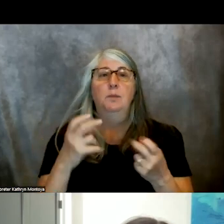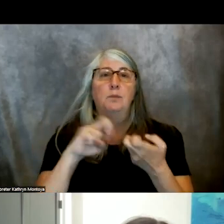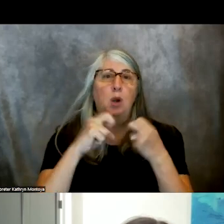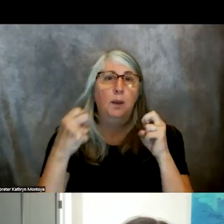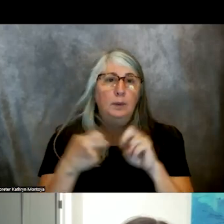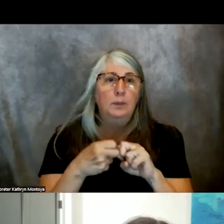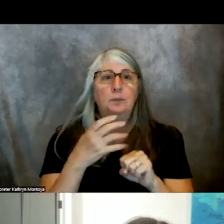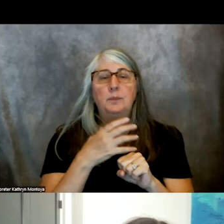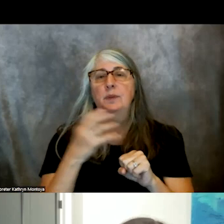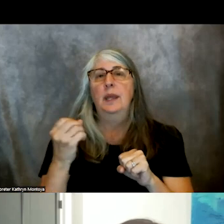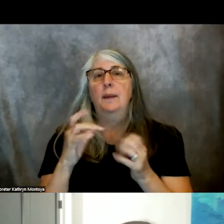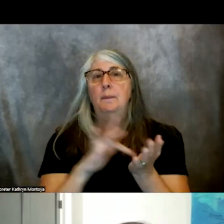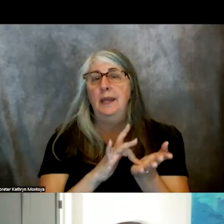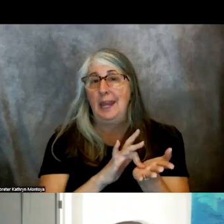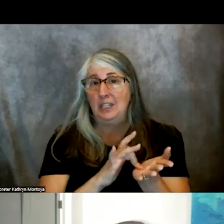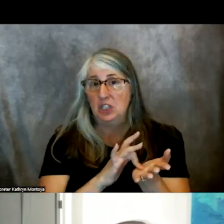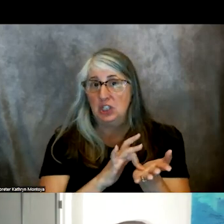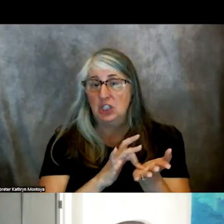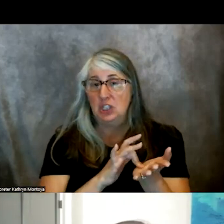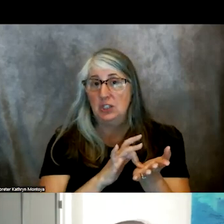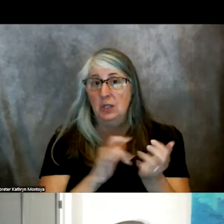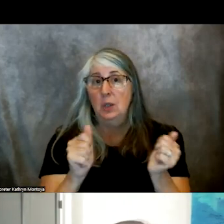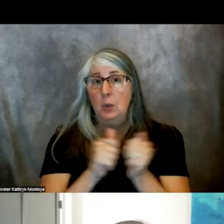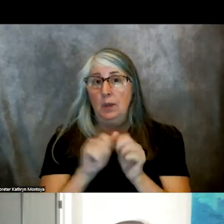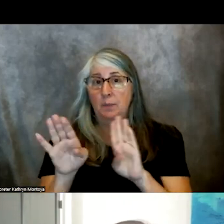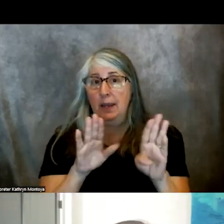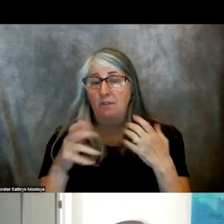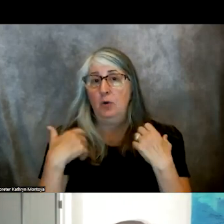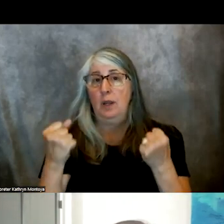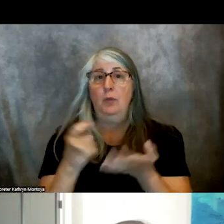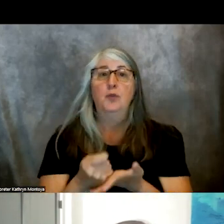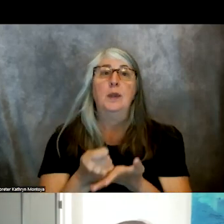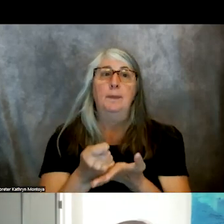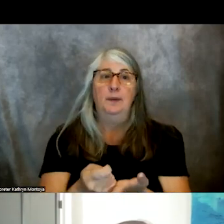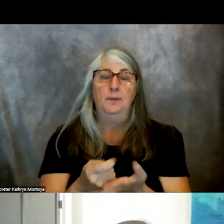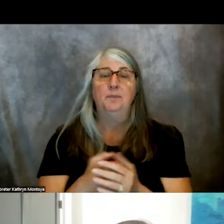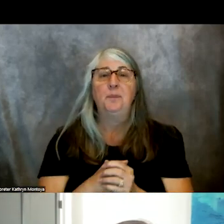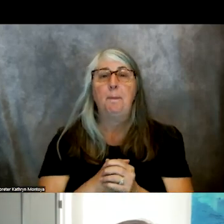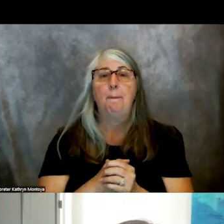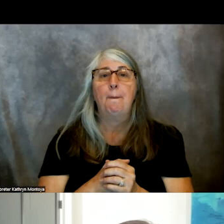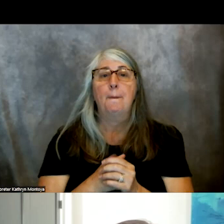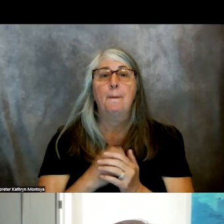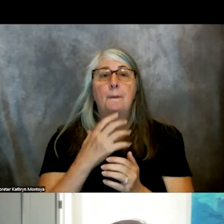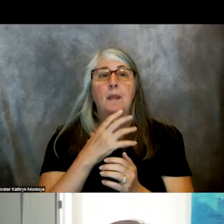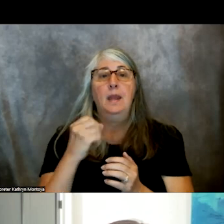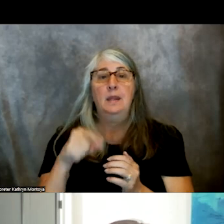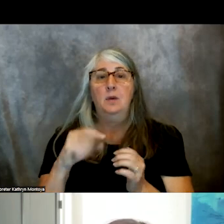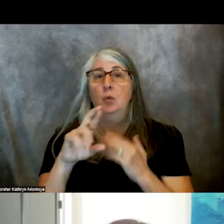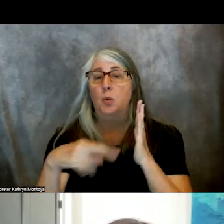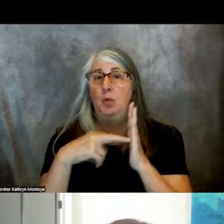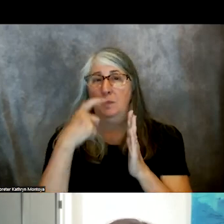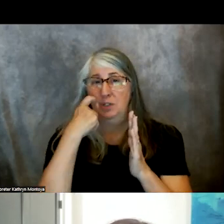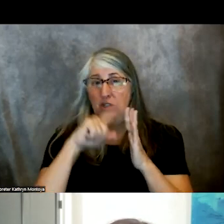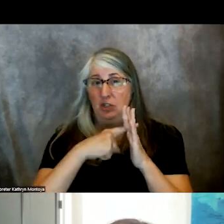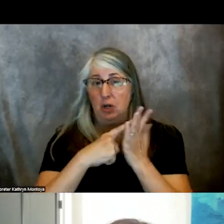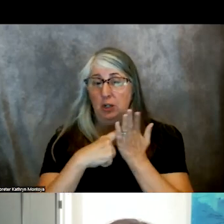problems and medications with their behavioral health treatment. And a role that we're just beginning to discuss is the